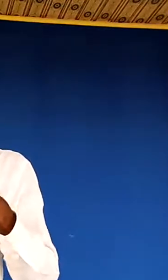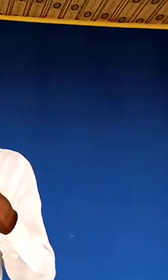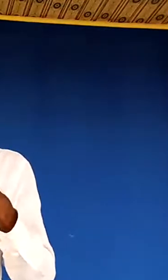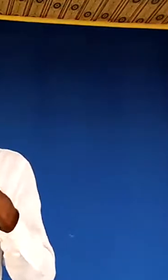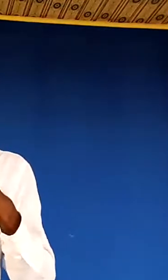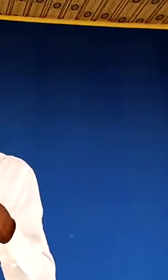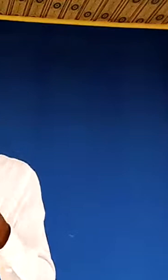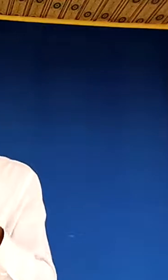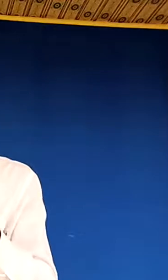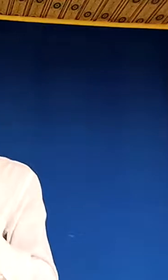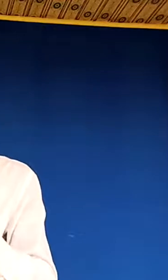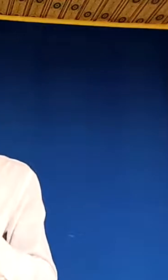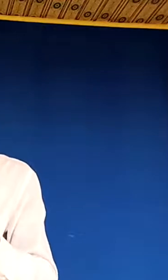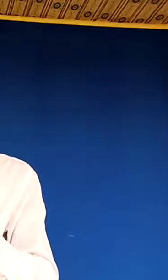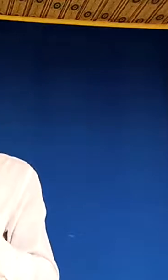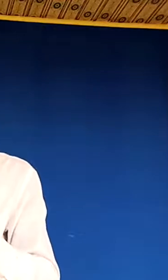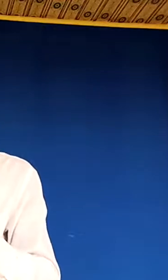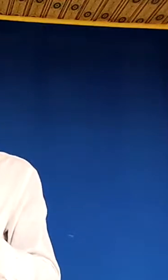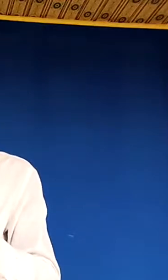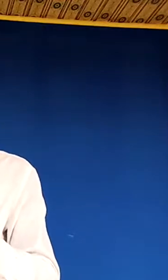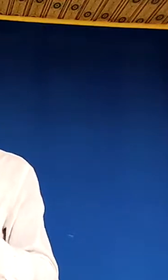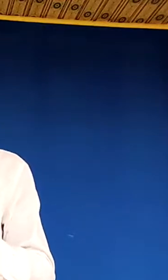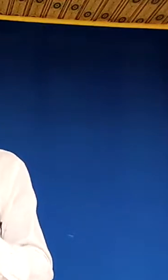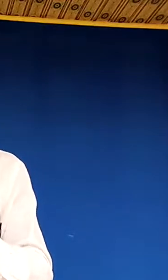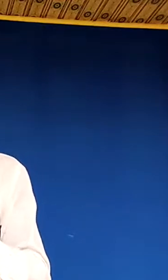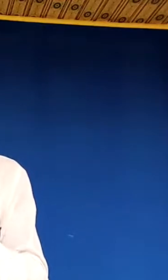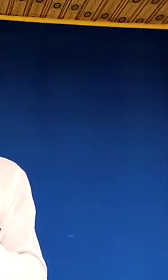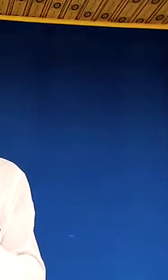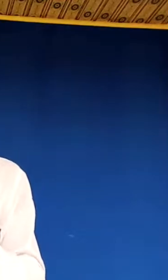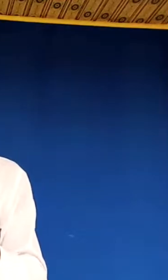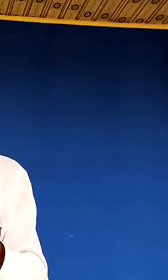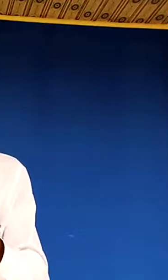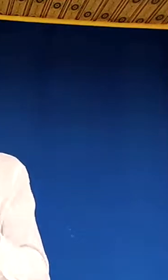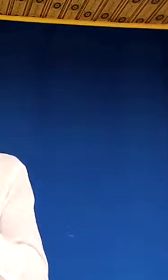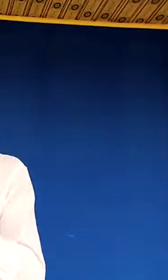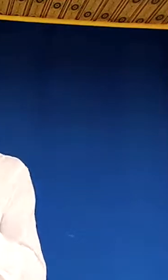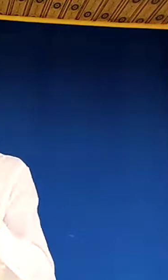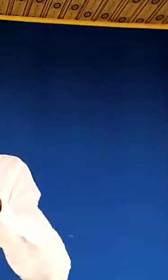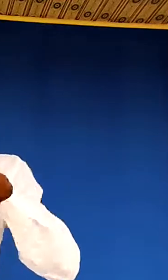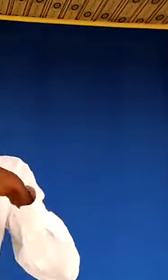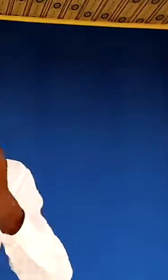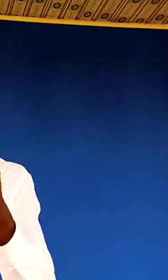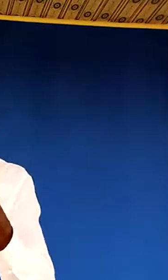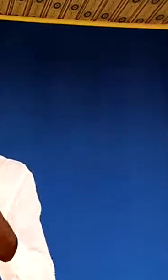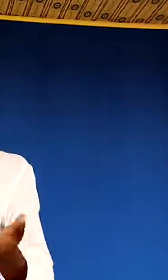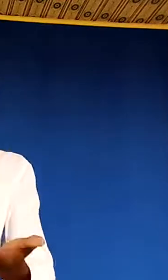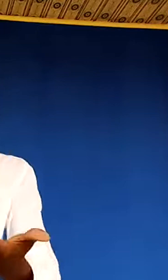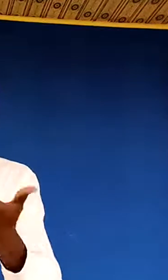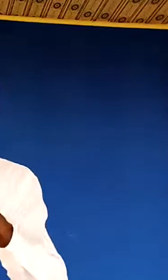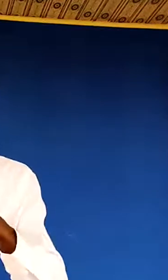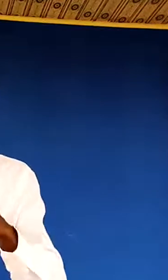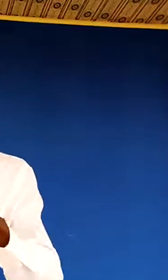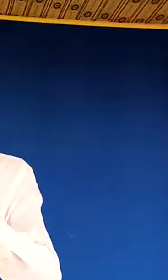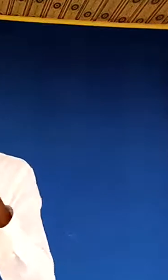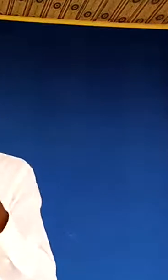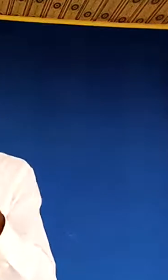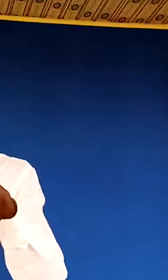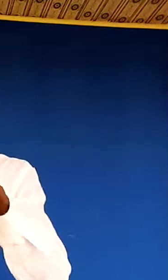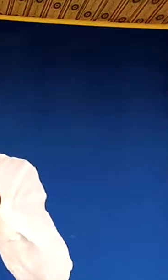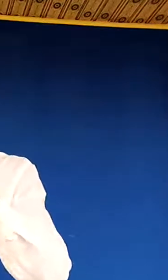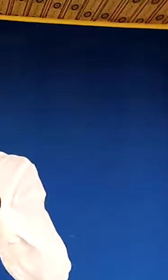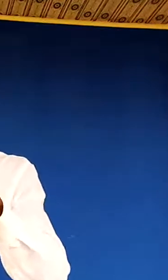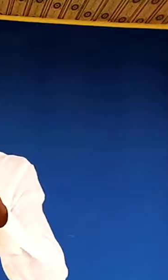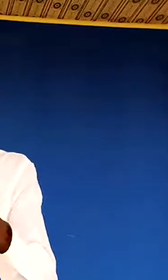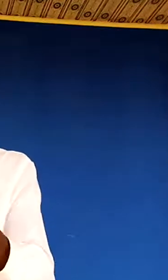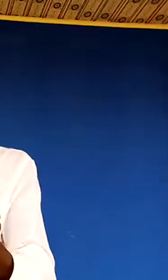blog where she talks mainly on fertility, what you know about fertility, the factors affecting fertility and all that, and some of those questions and